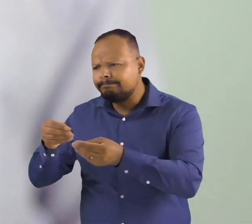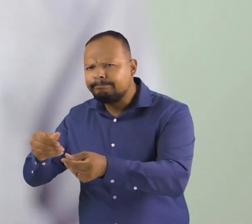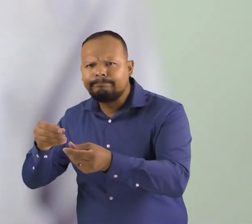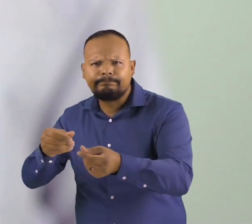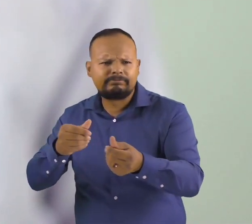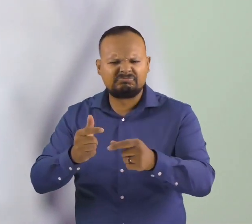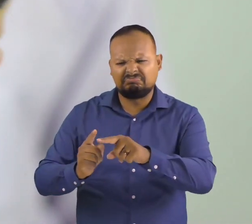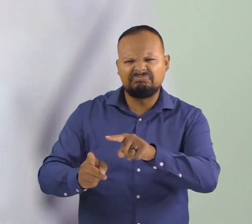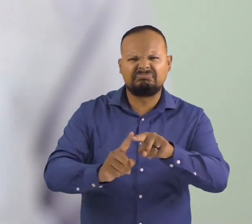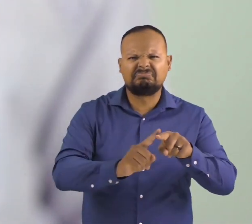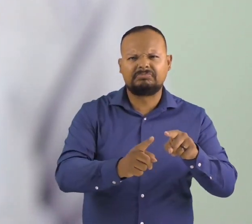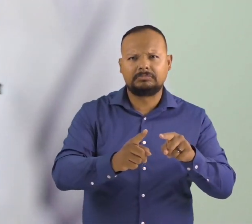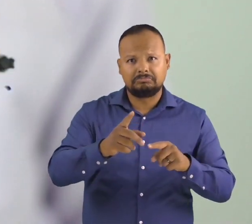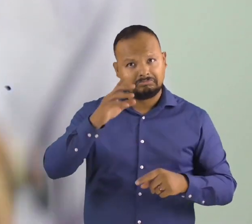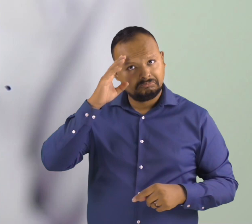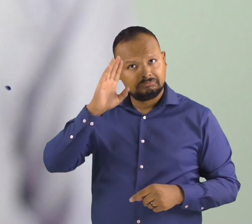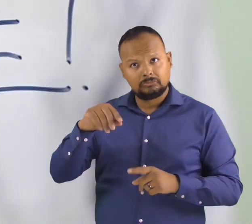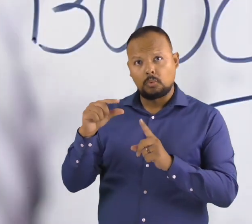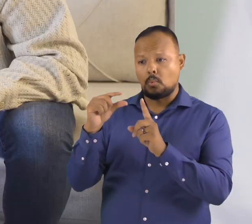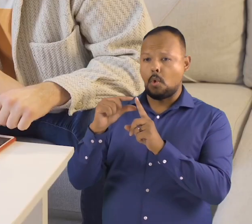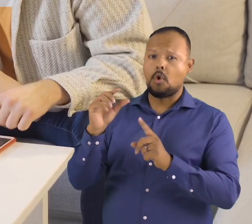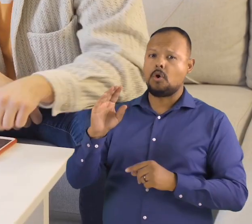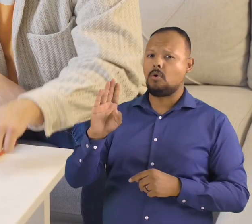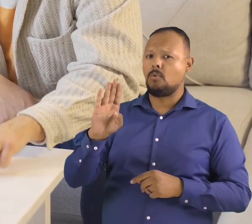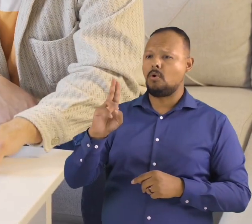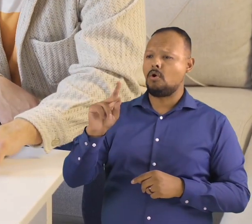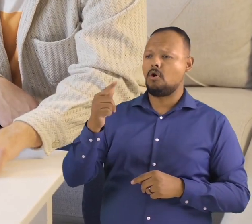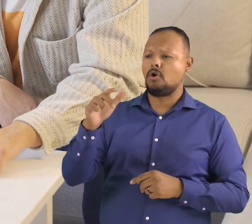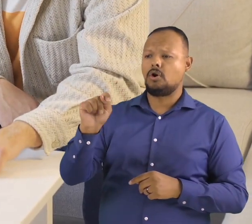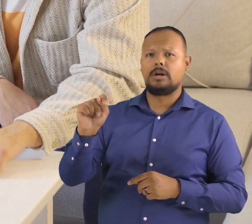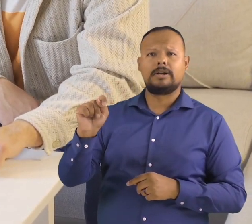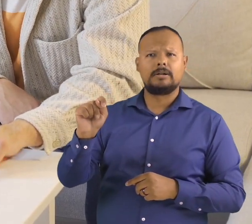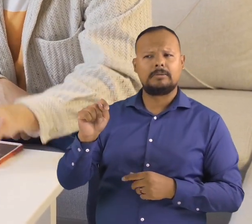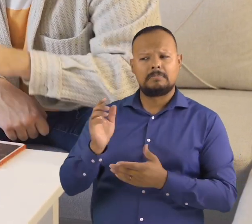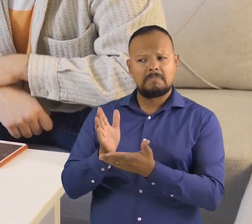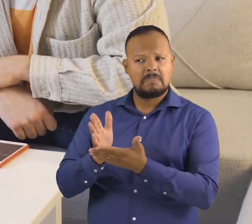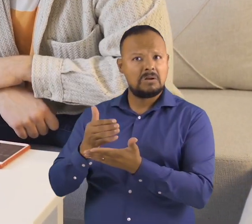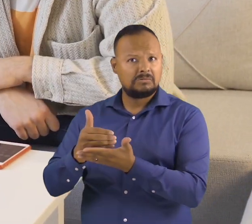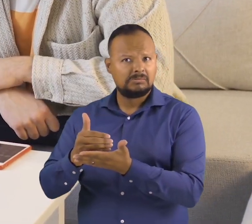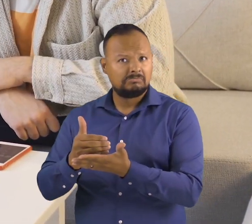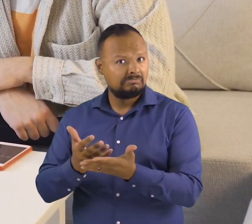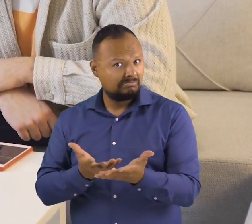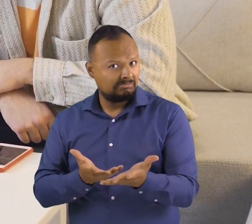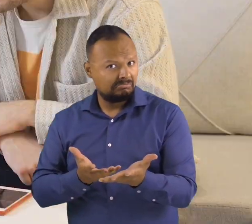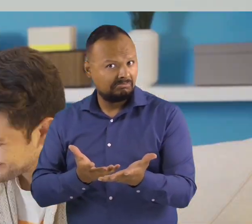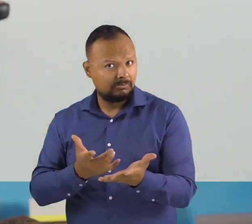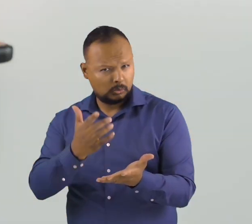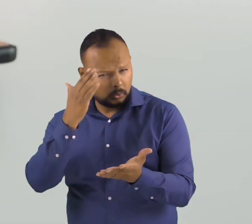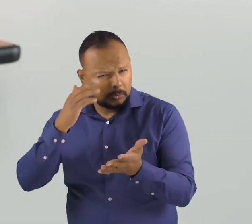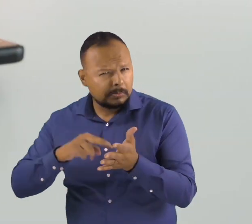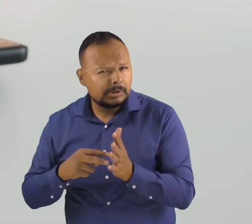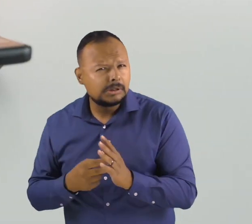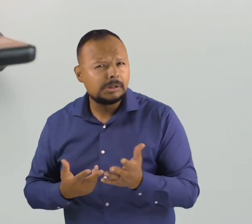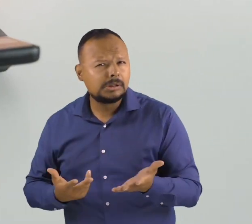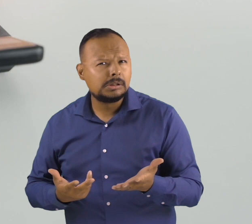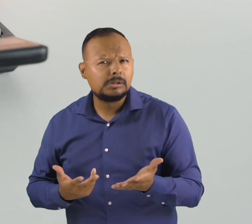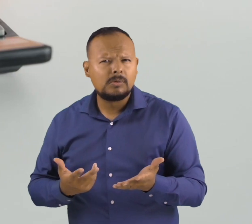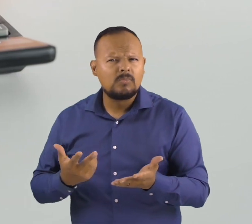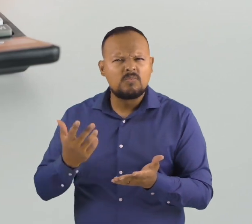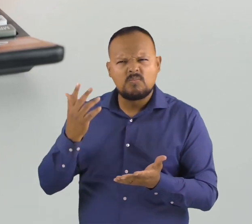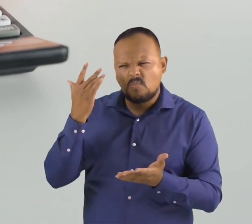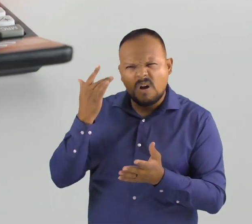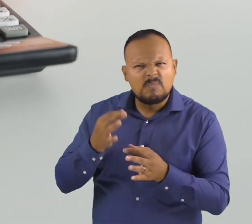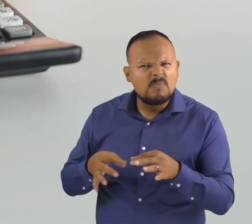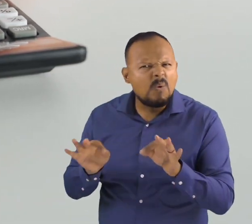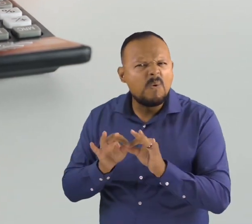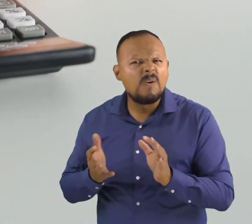what the word budget means? Do you know why and how budgets are used? Budgeting is a